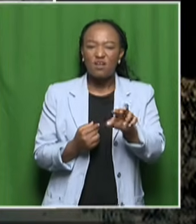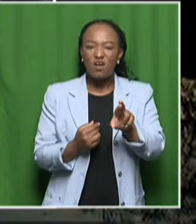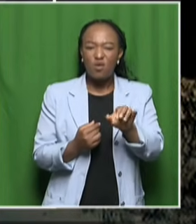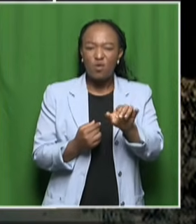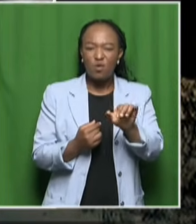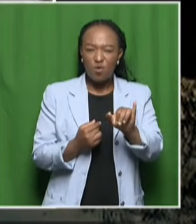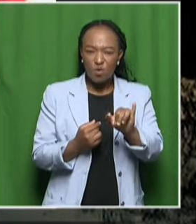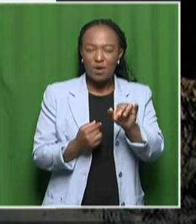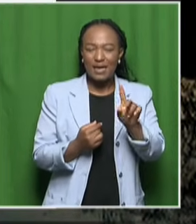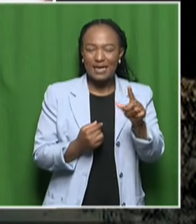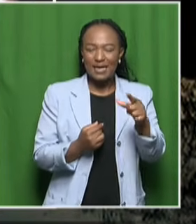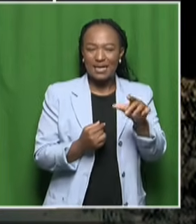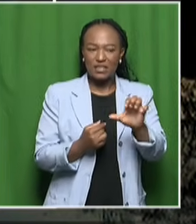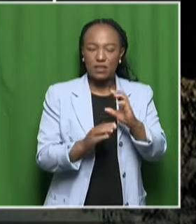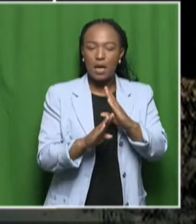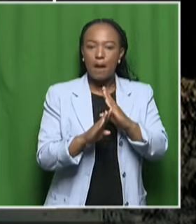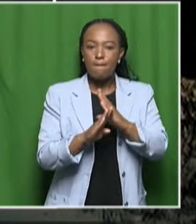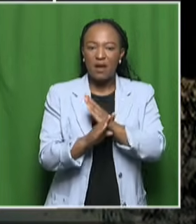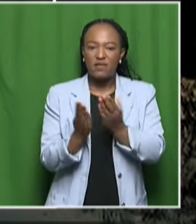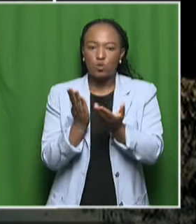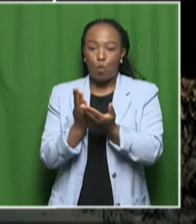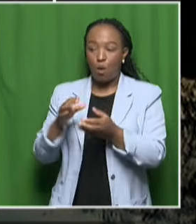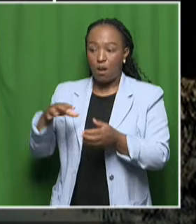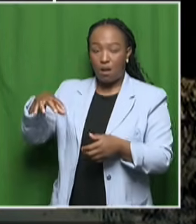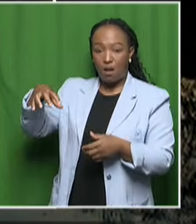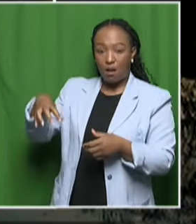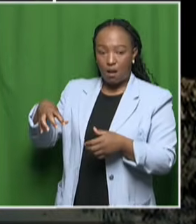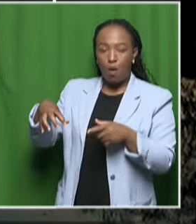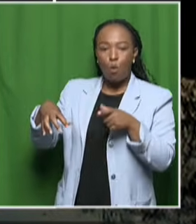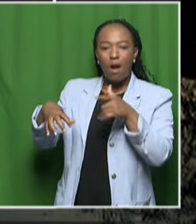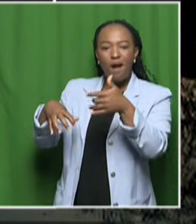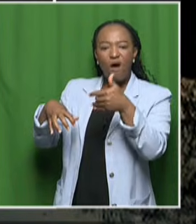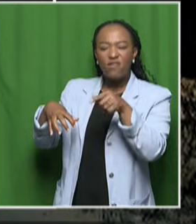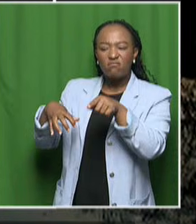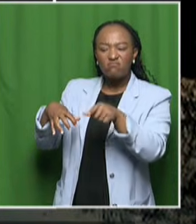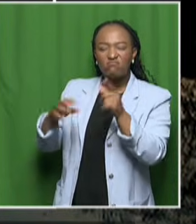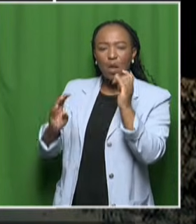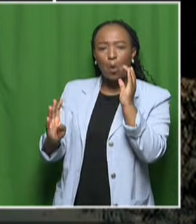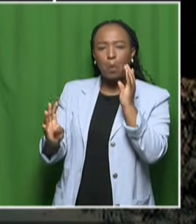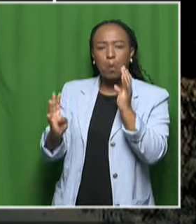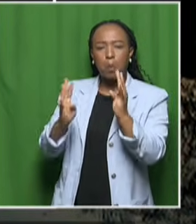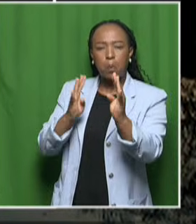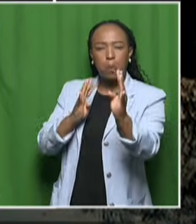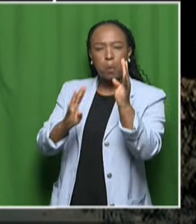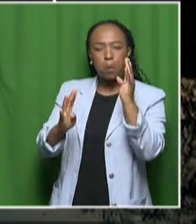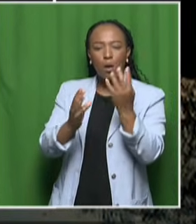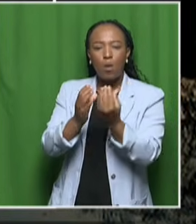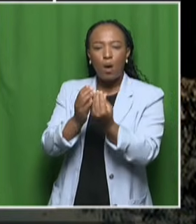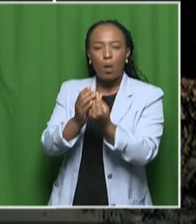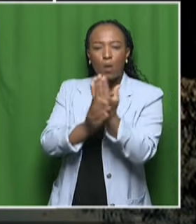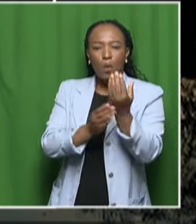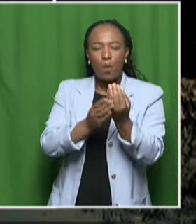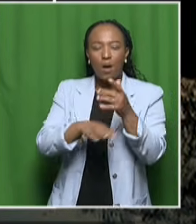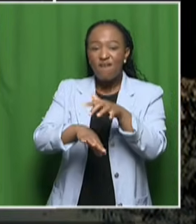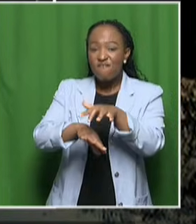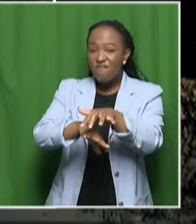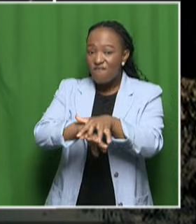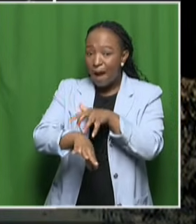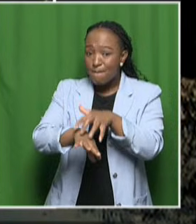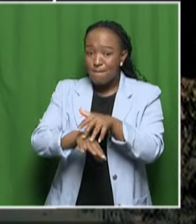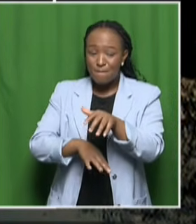here. It's burnt a lot of the vegetation. There are a lot of farms in this area, so a lot of the farmers have lost their grazing, and